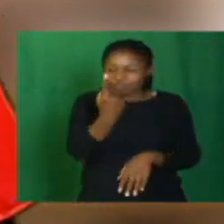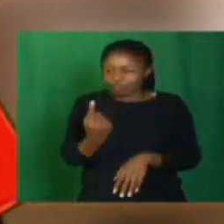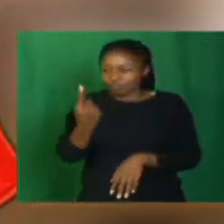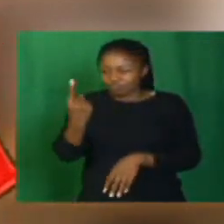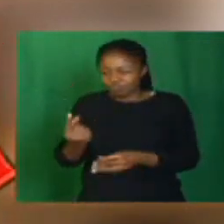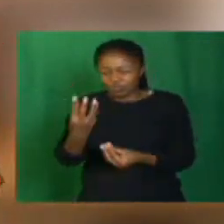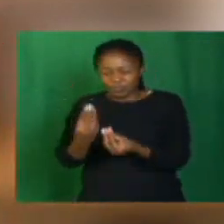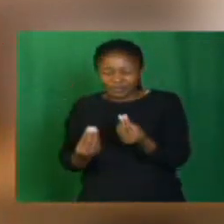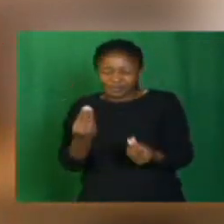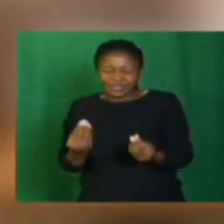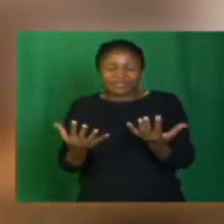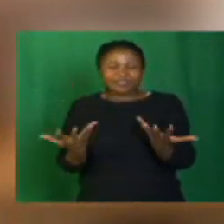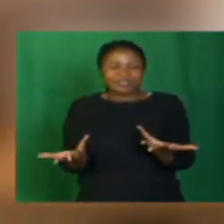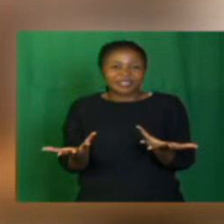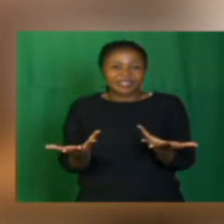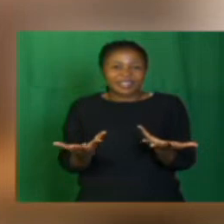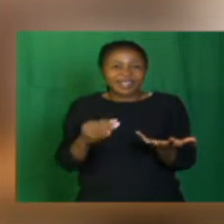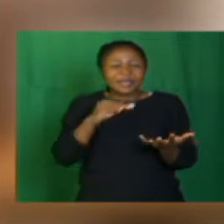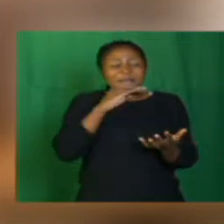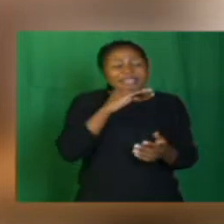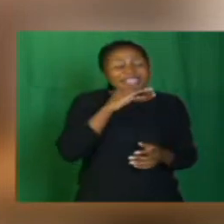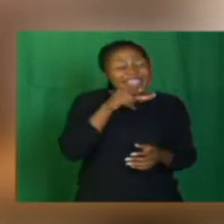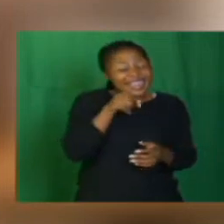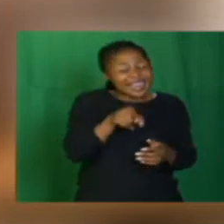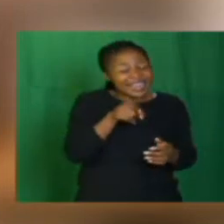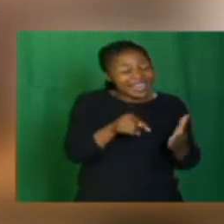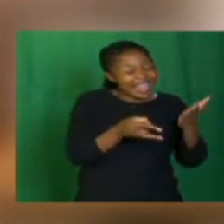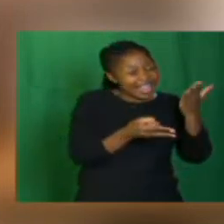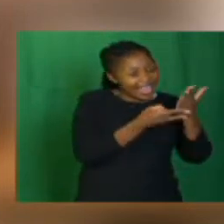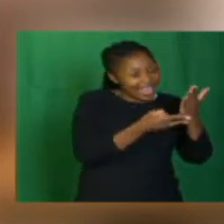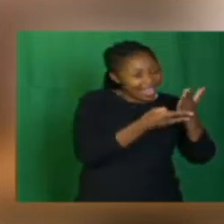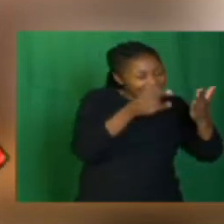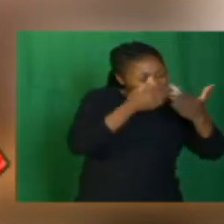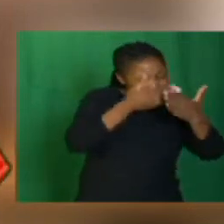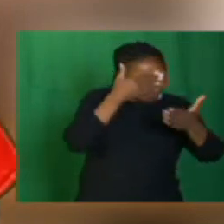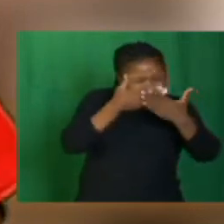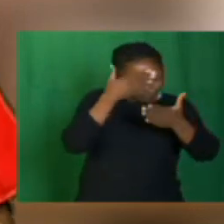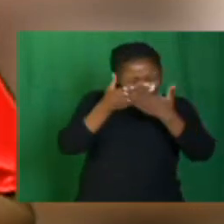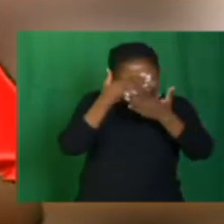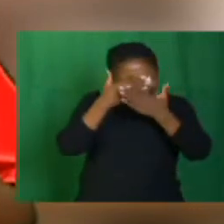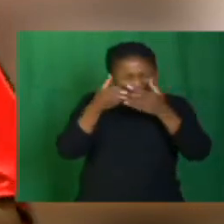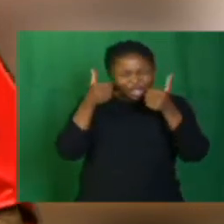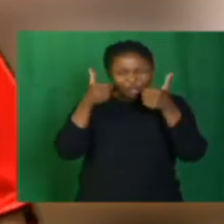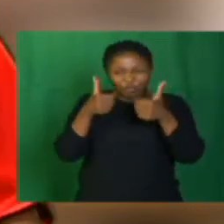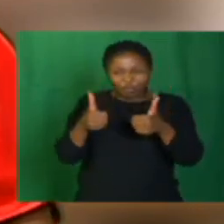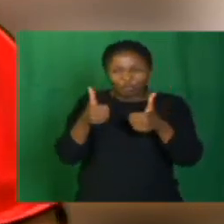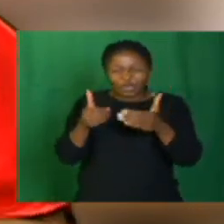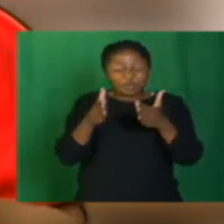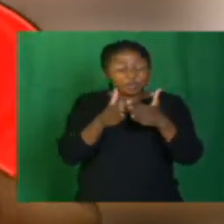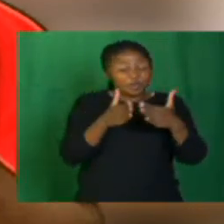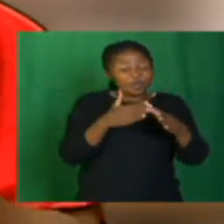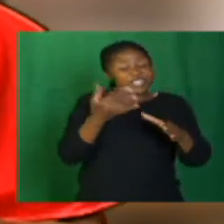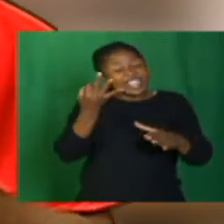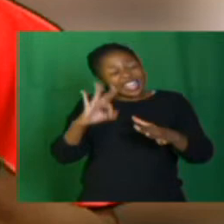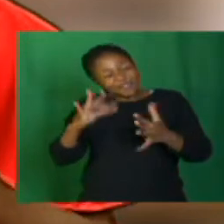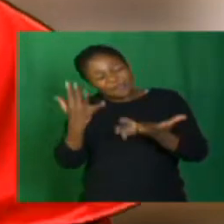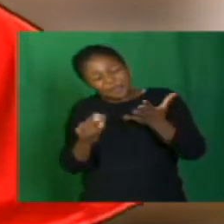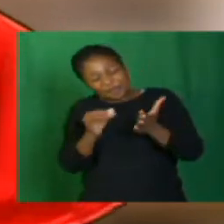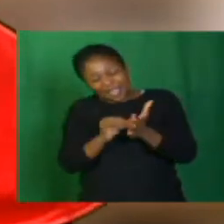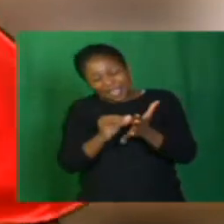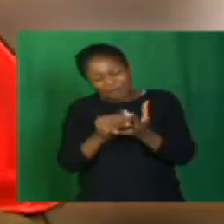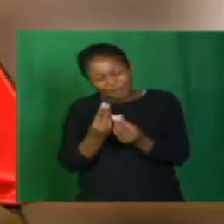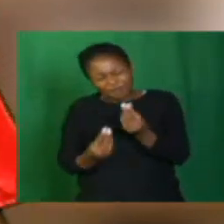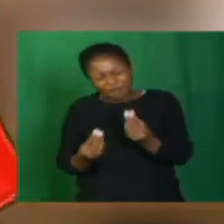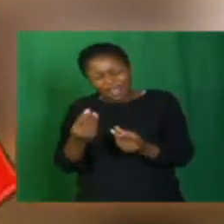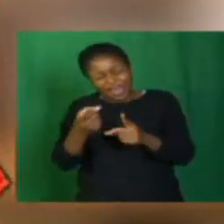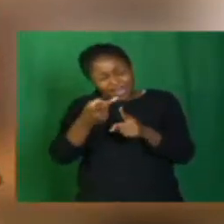learning process pleasant, as concepts can be repeated in cases of slow learning until the